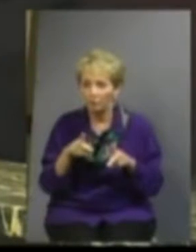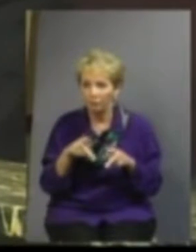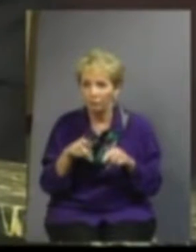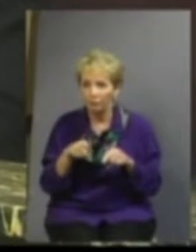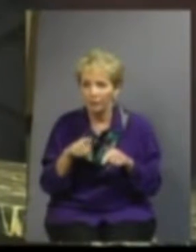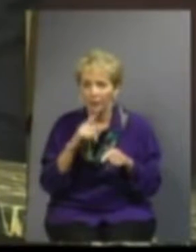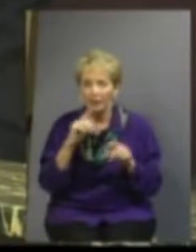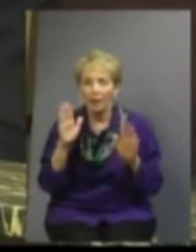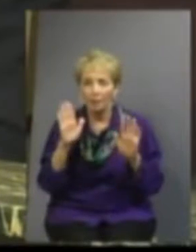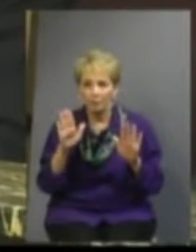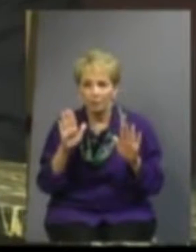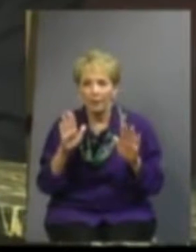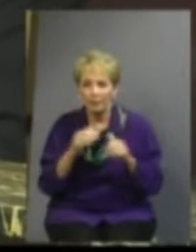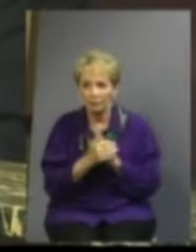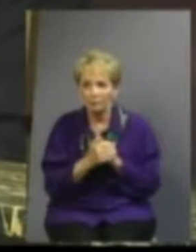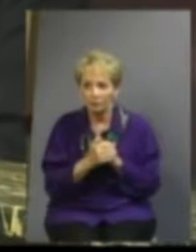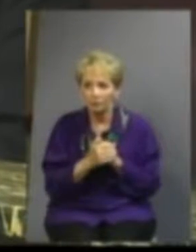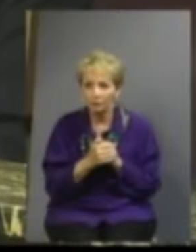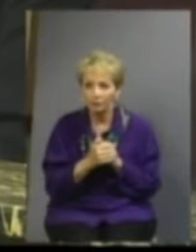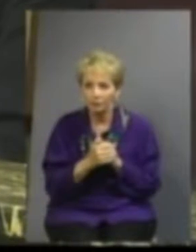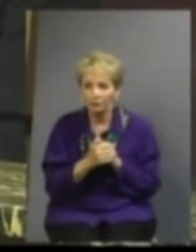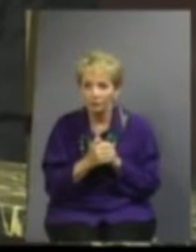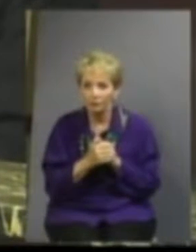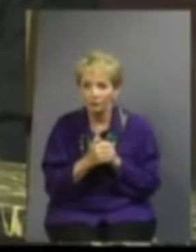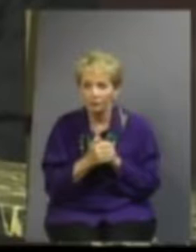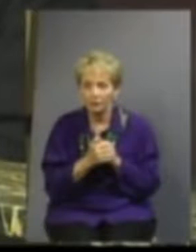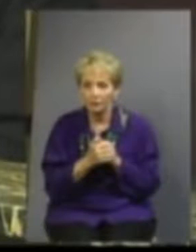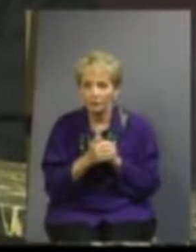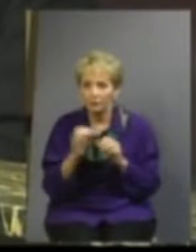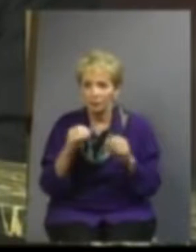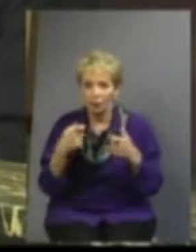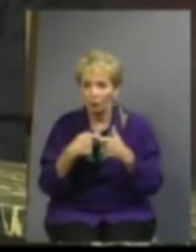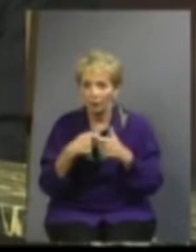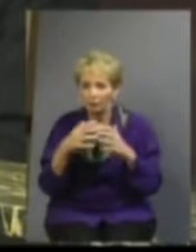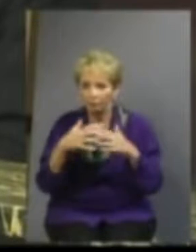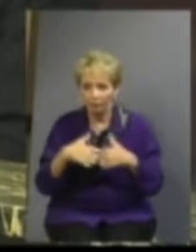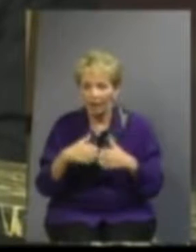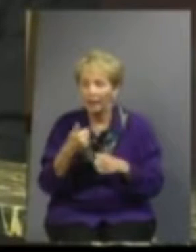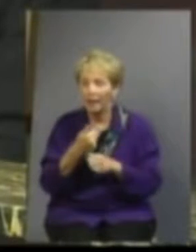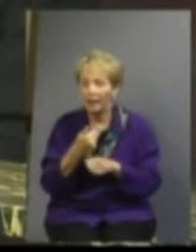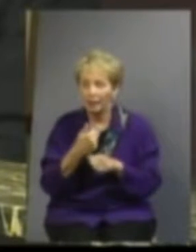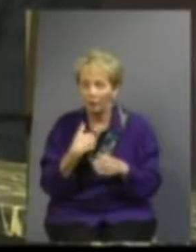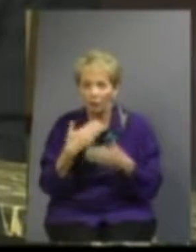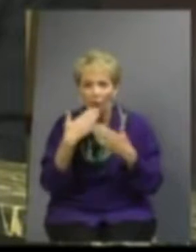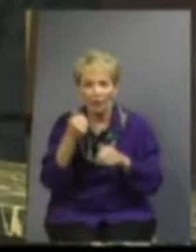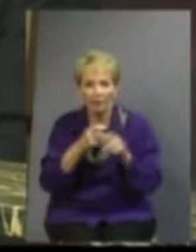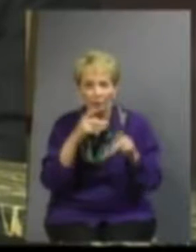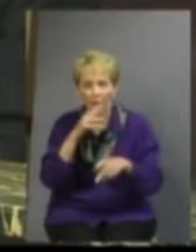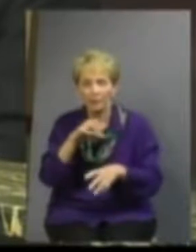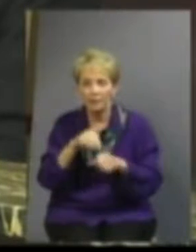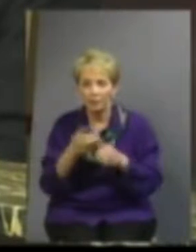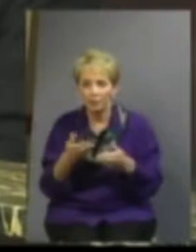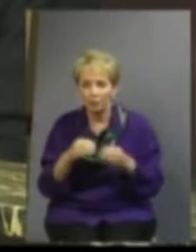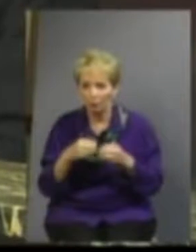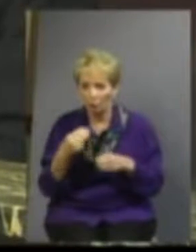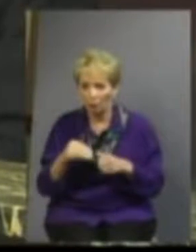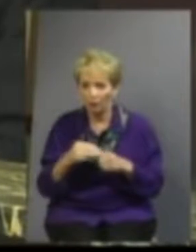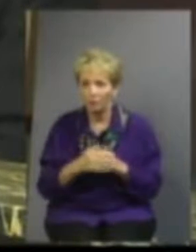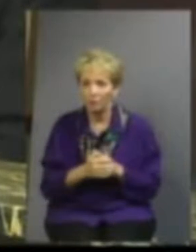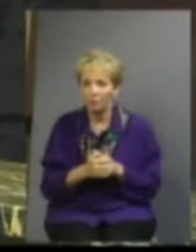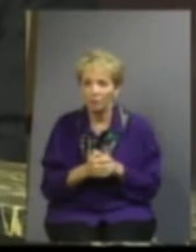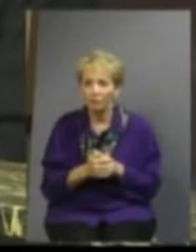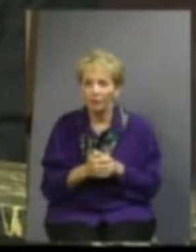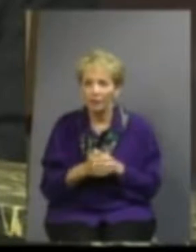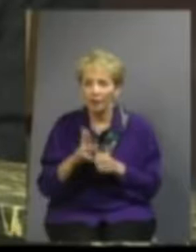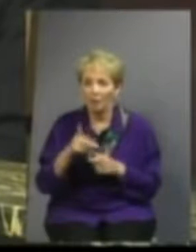that's amazing in itself. Again, that was, I want to thank everybody involved in the city of Morganton.